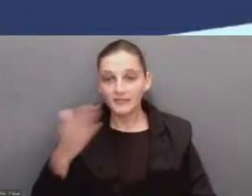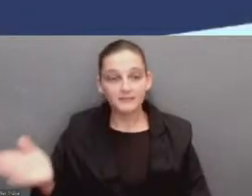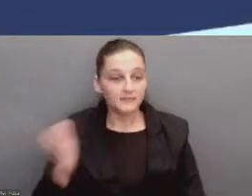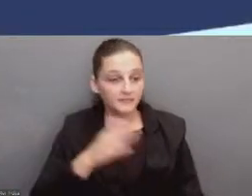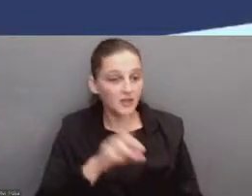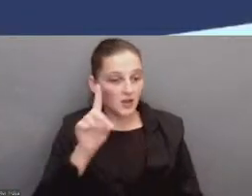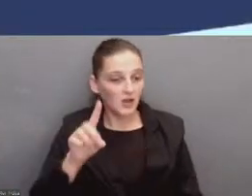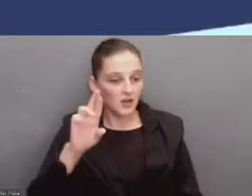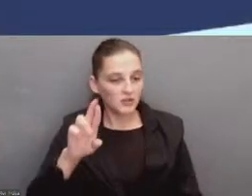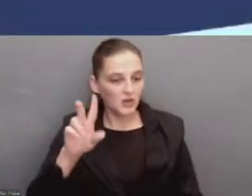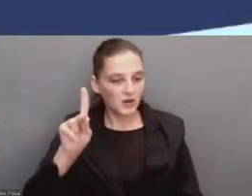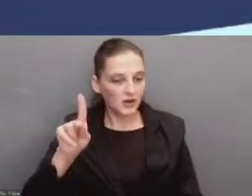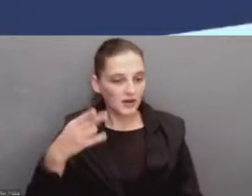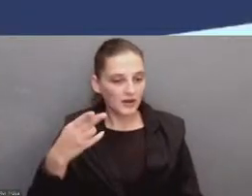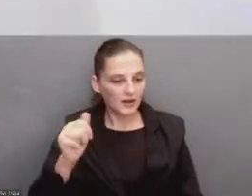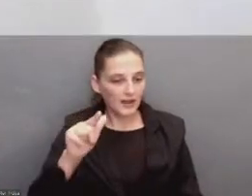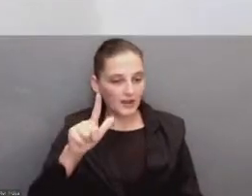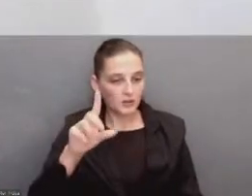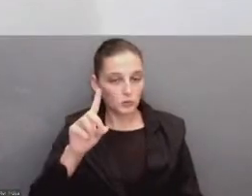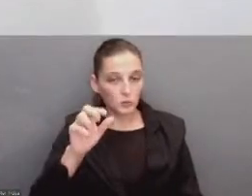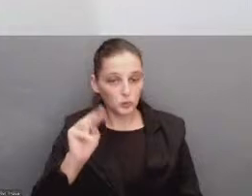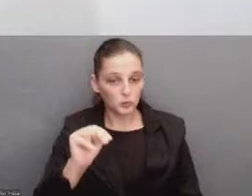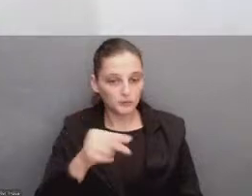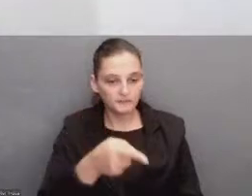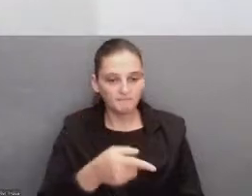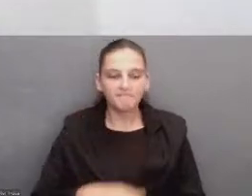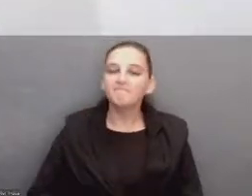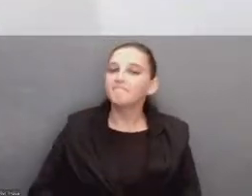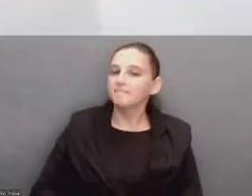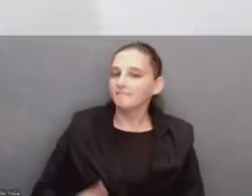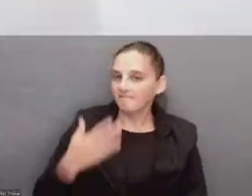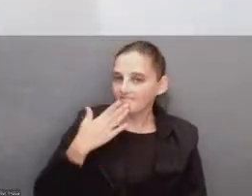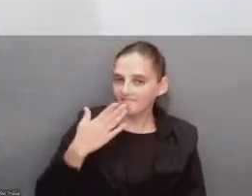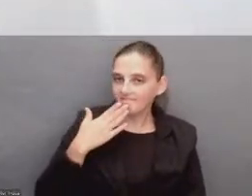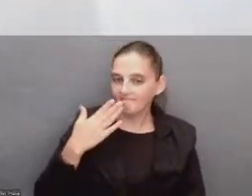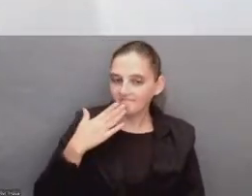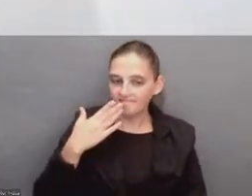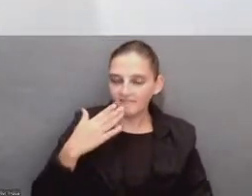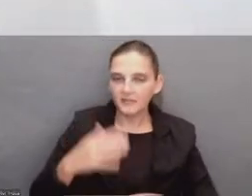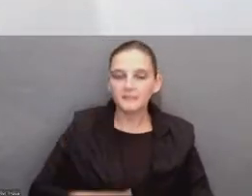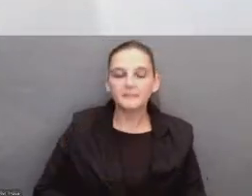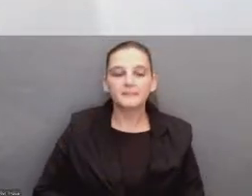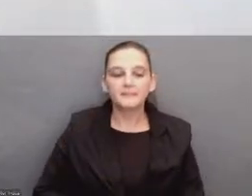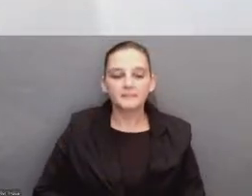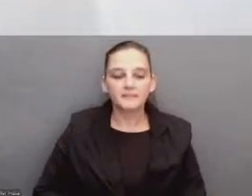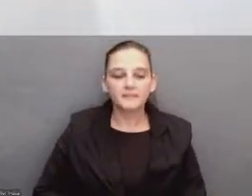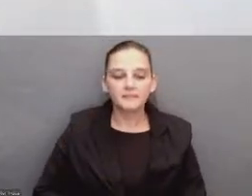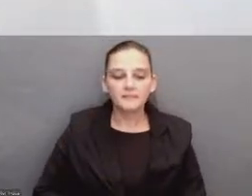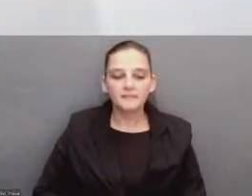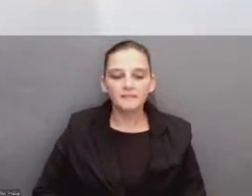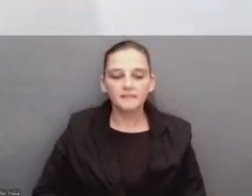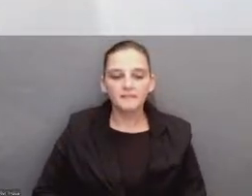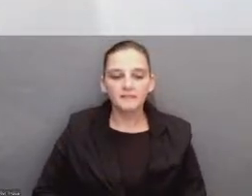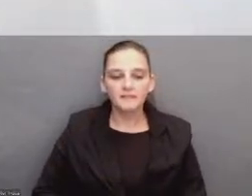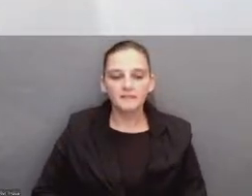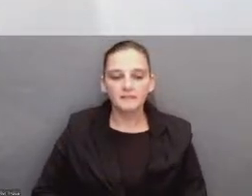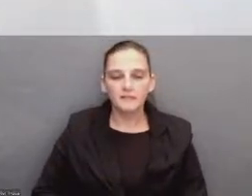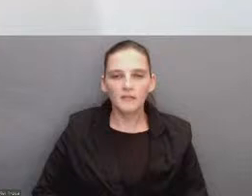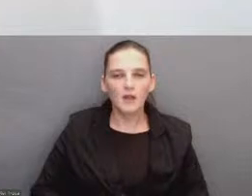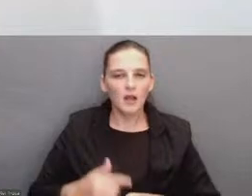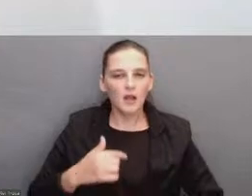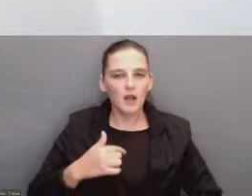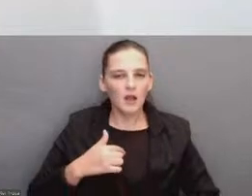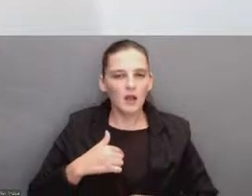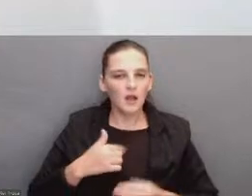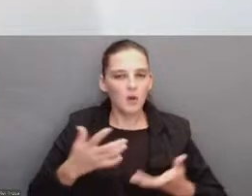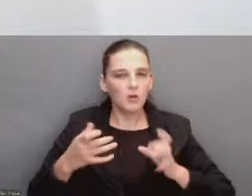please. Yes, thank you so much, Mr. Imperato, Madam Chair. I wanted to make a comment about